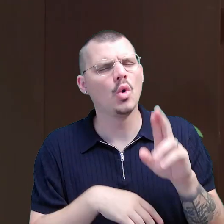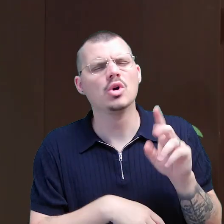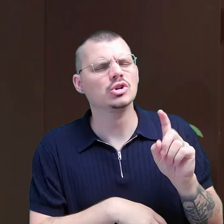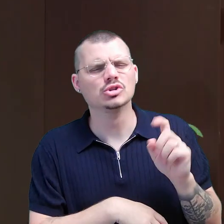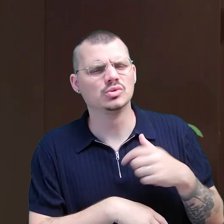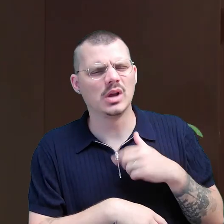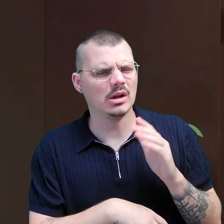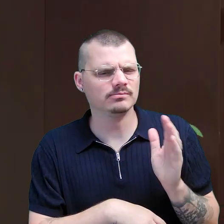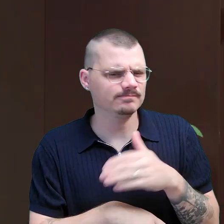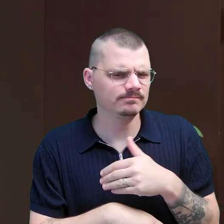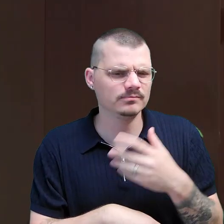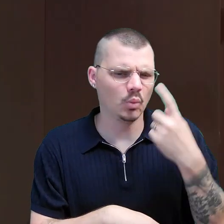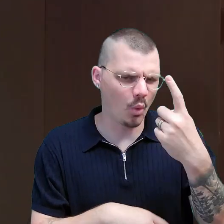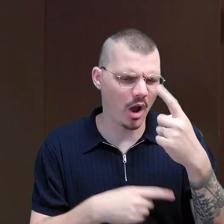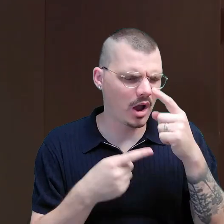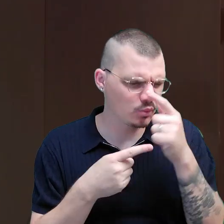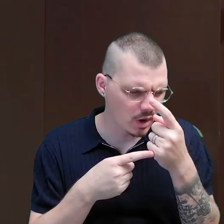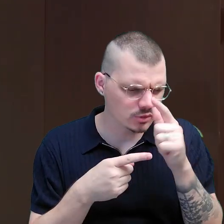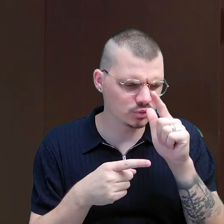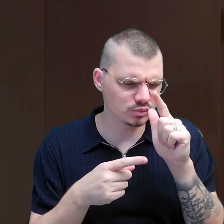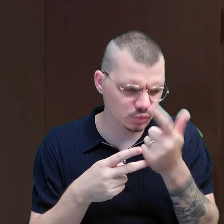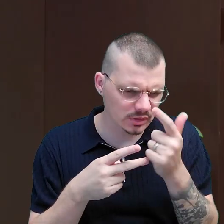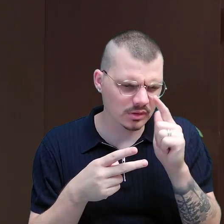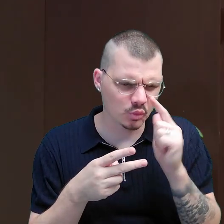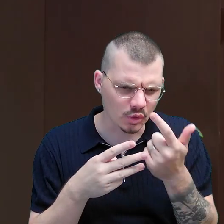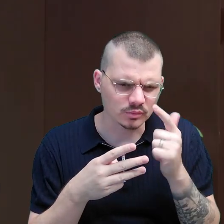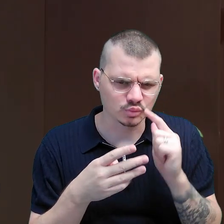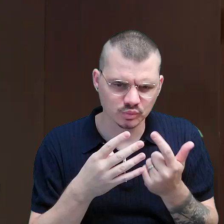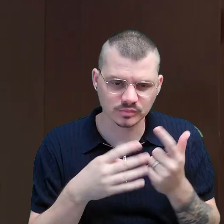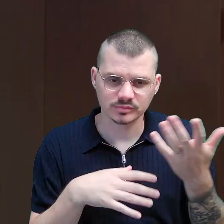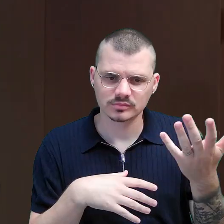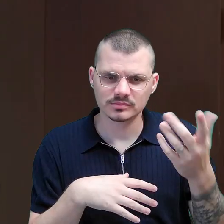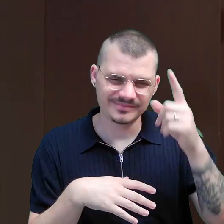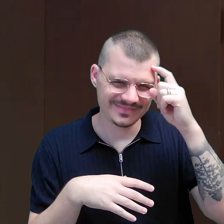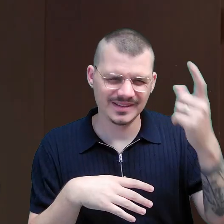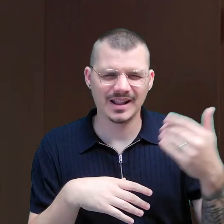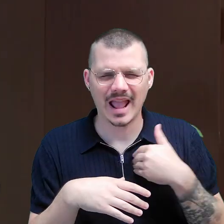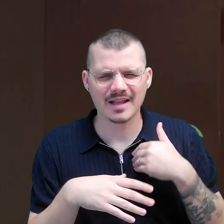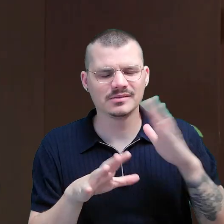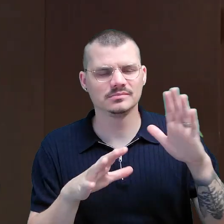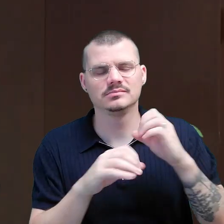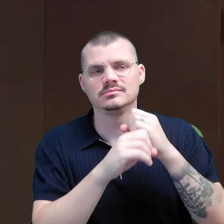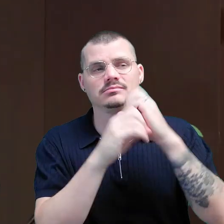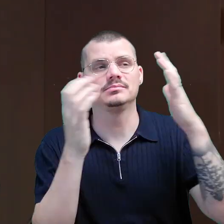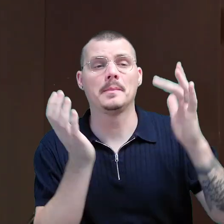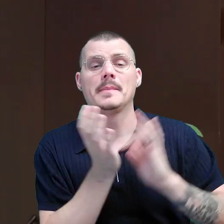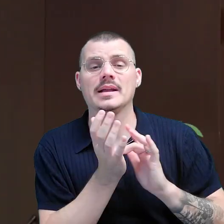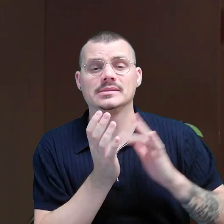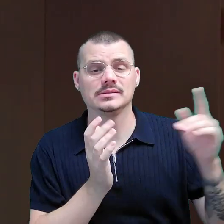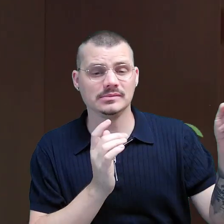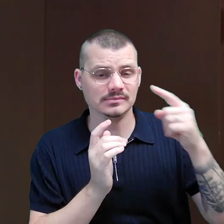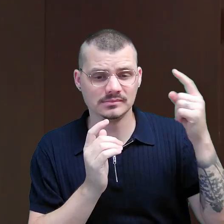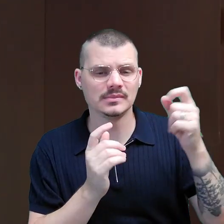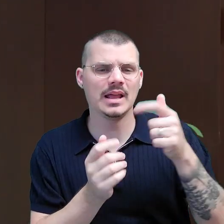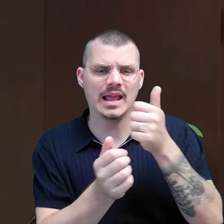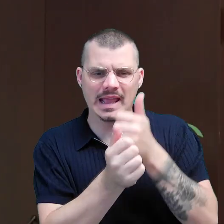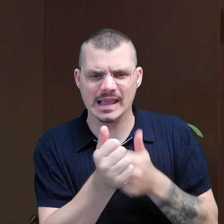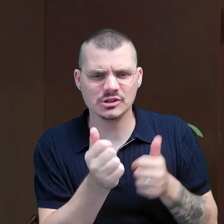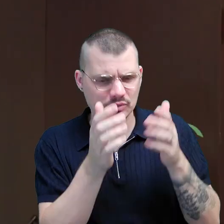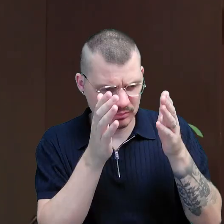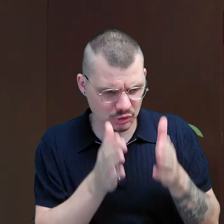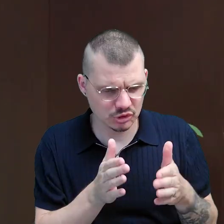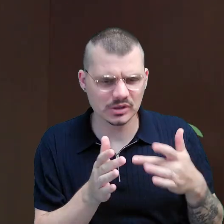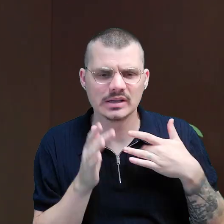just go one thing at a time? Because after all, there's this idea in medicine that each person is